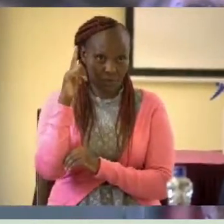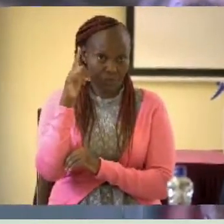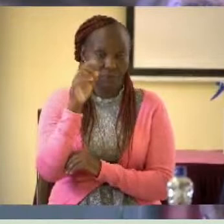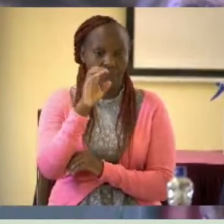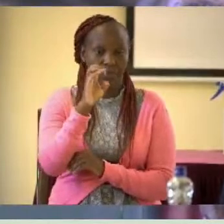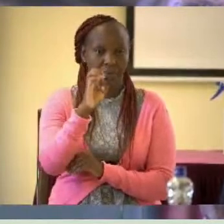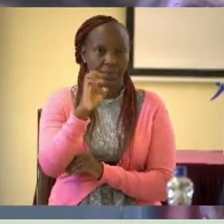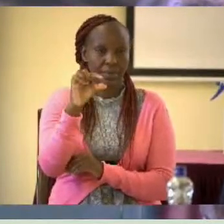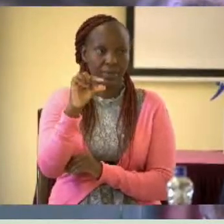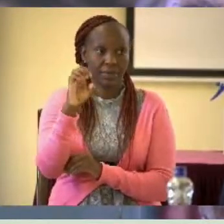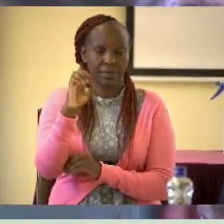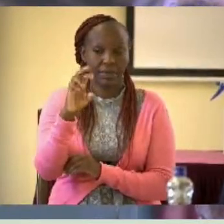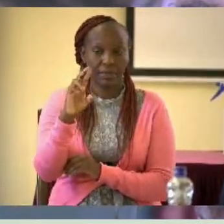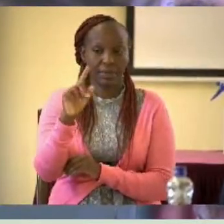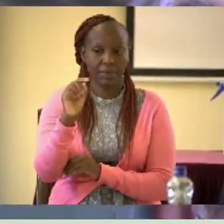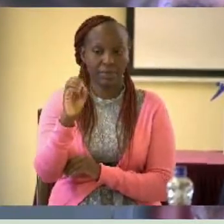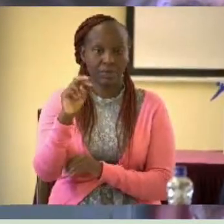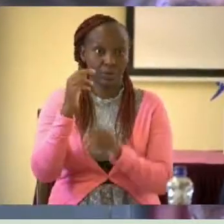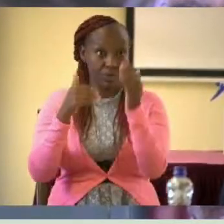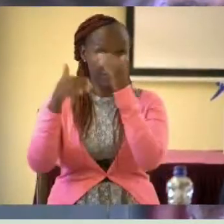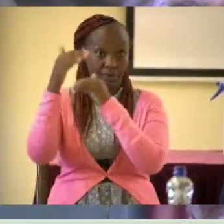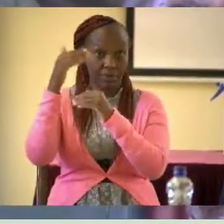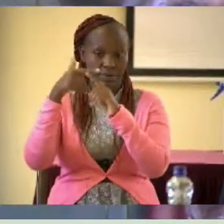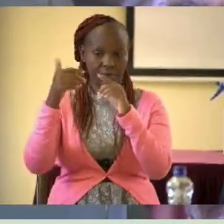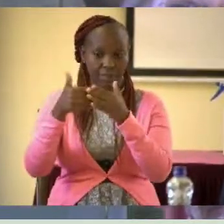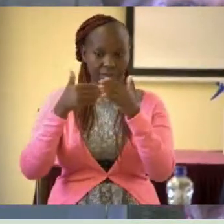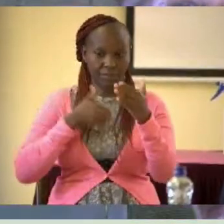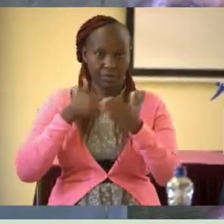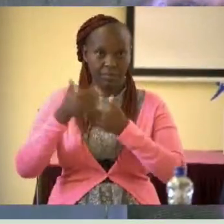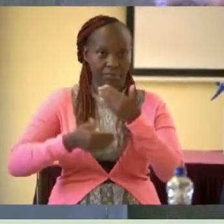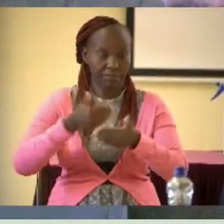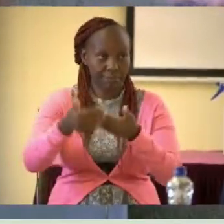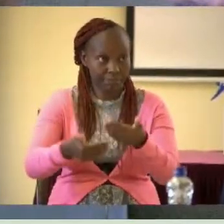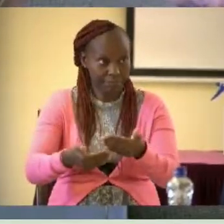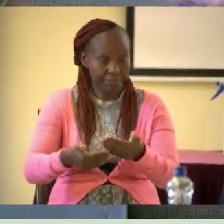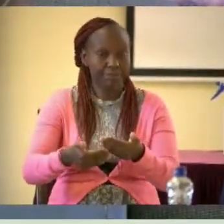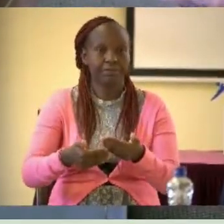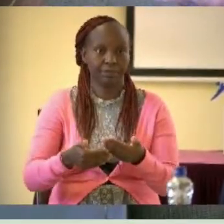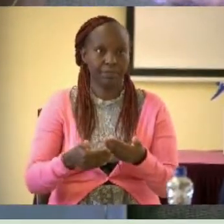University. But before I proceed,